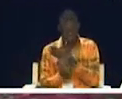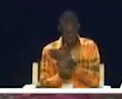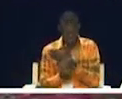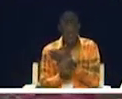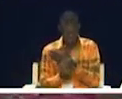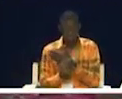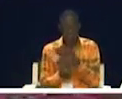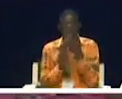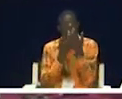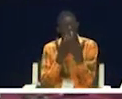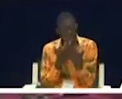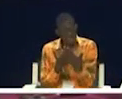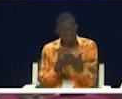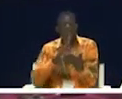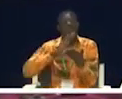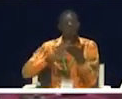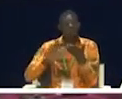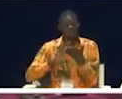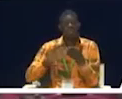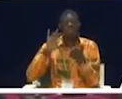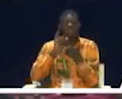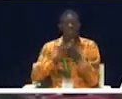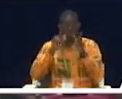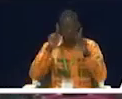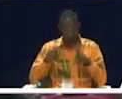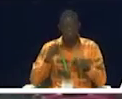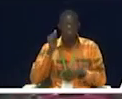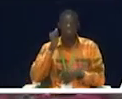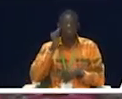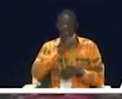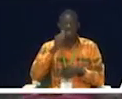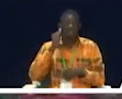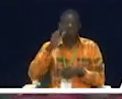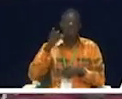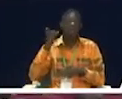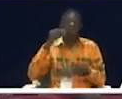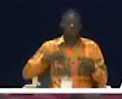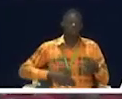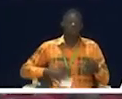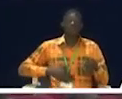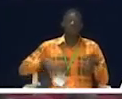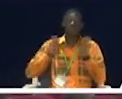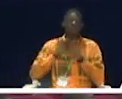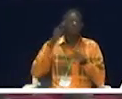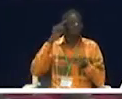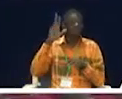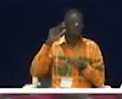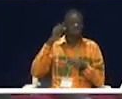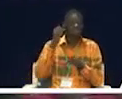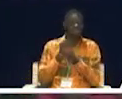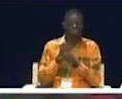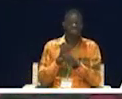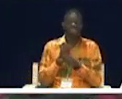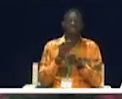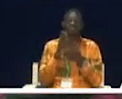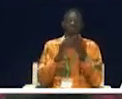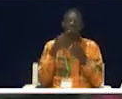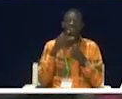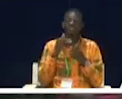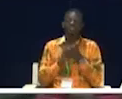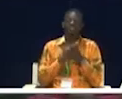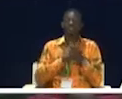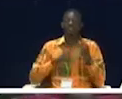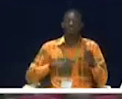I said, wait, forgive that person. A woman was barren for 13 years, and the man of God came to the church and said, the Lord said